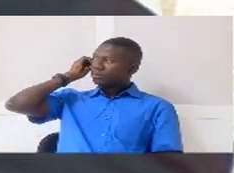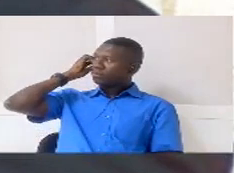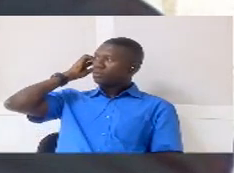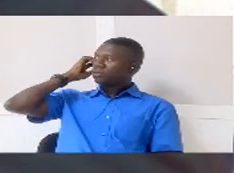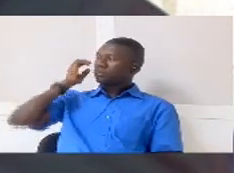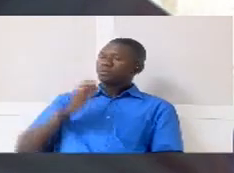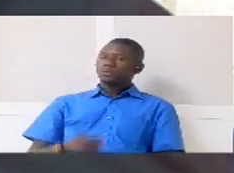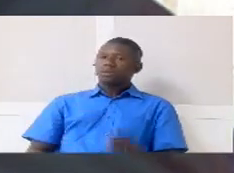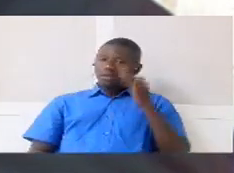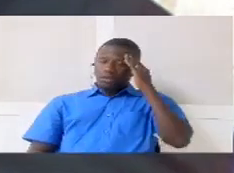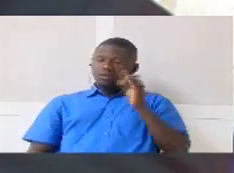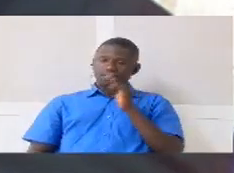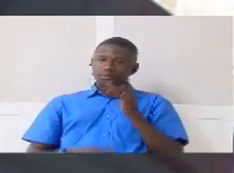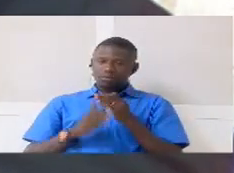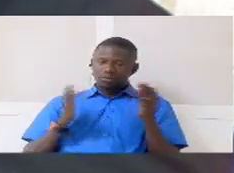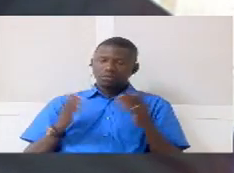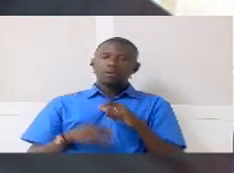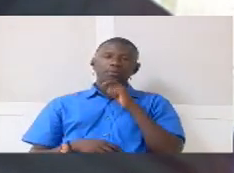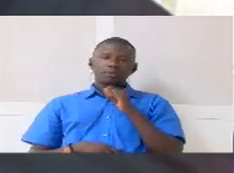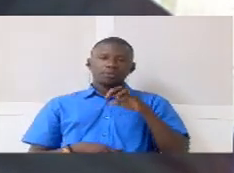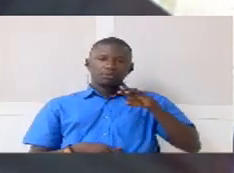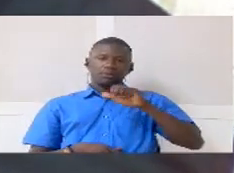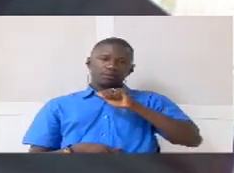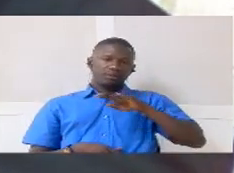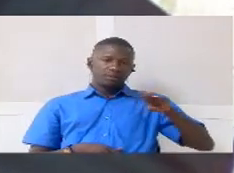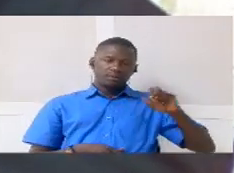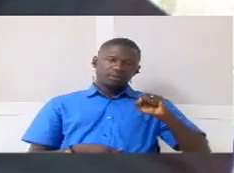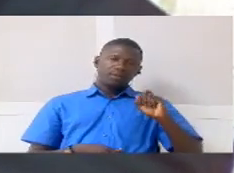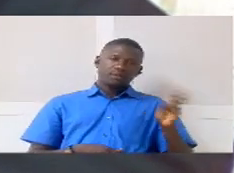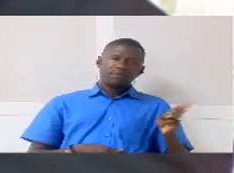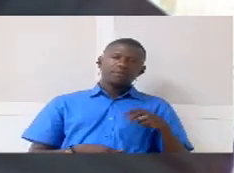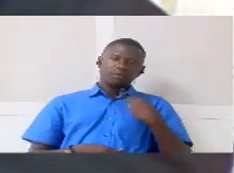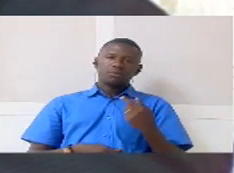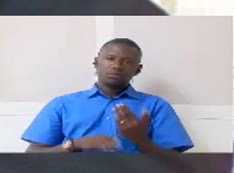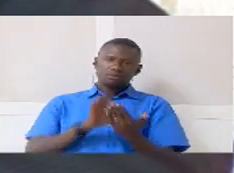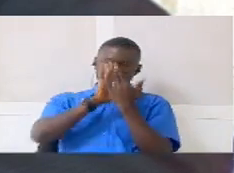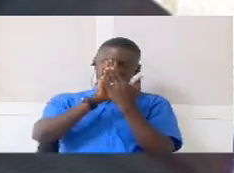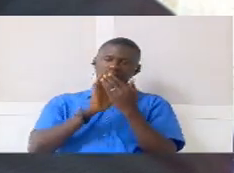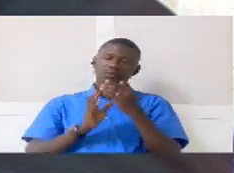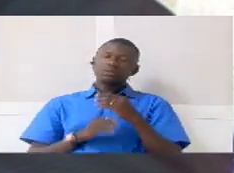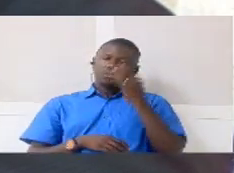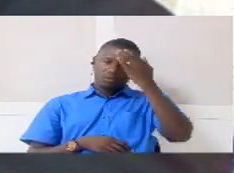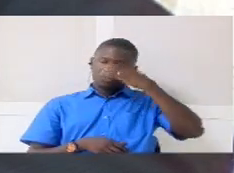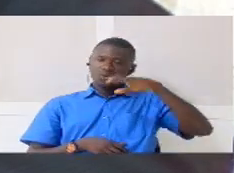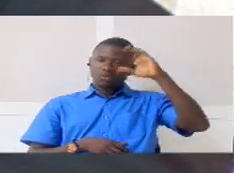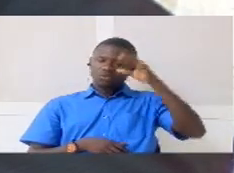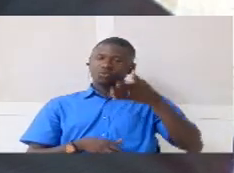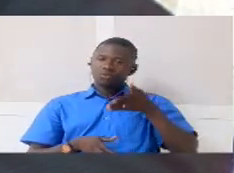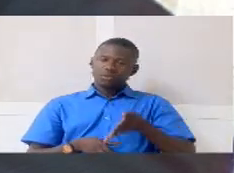Thank you very much indeed, Mr. Manneh, for coming before the commission